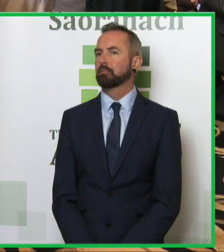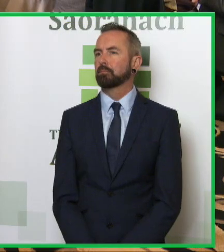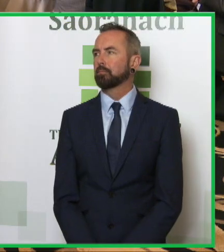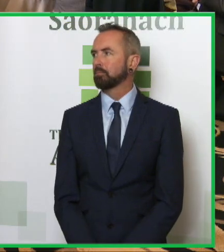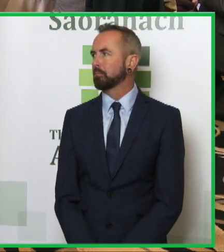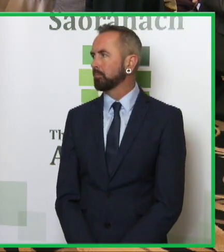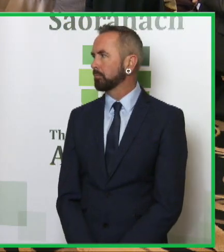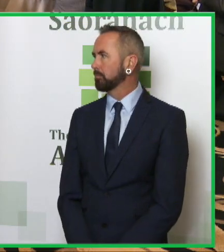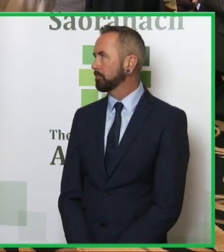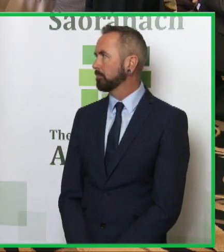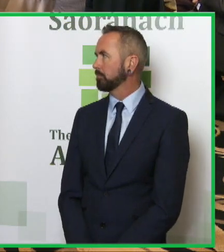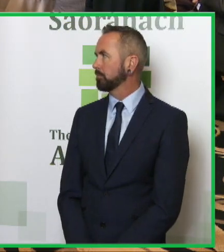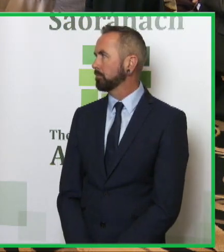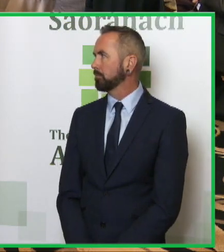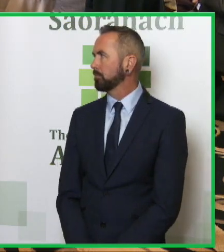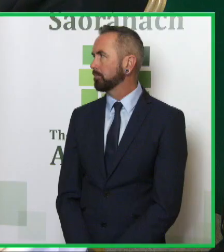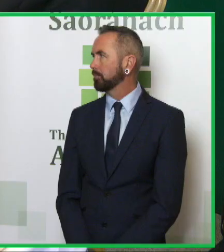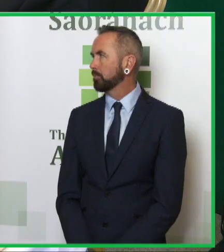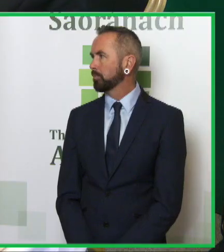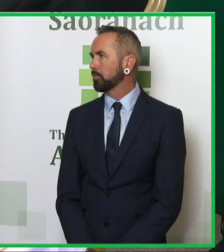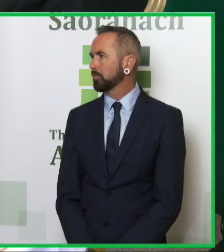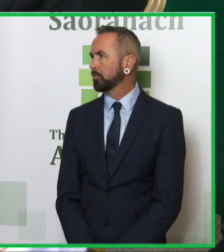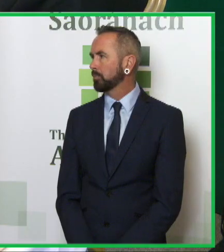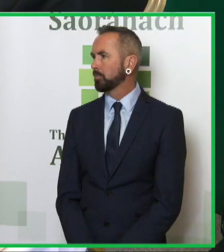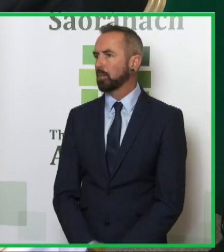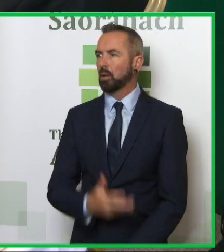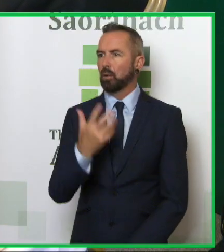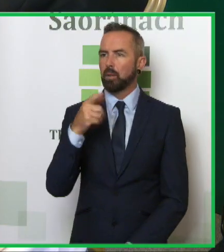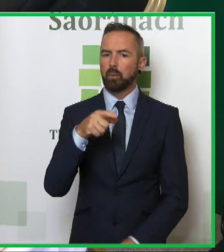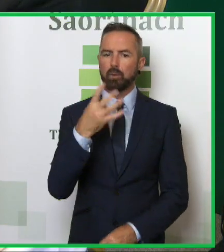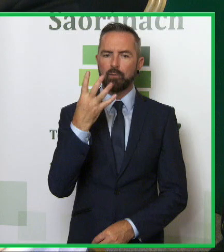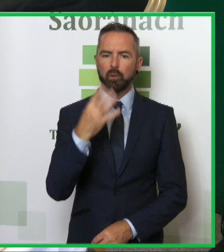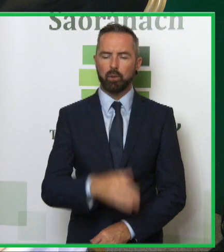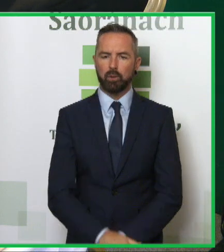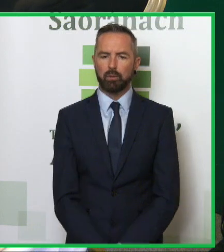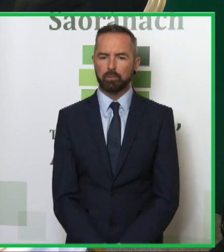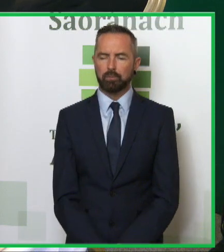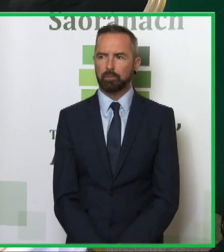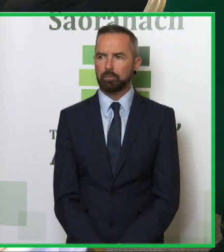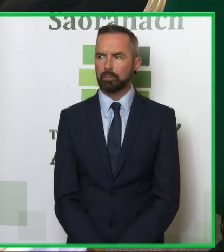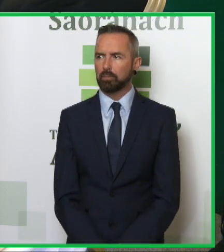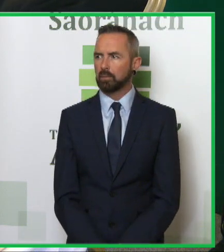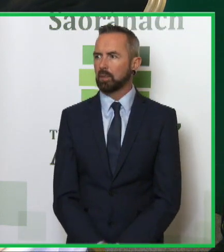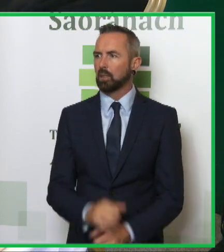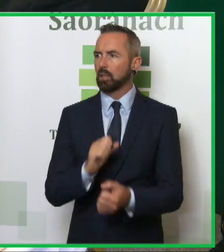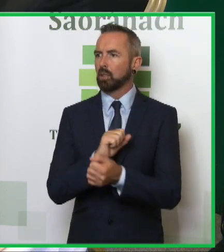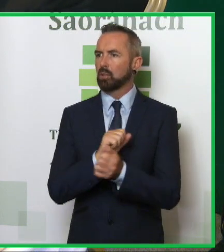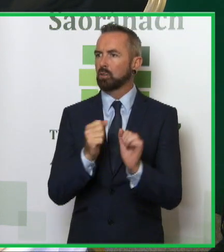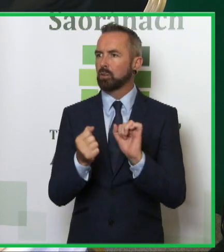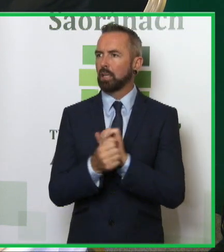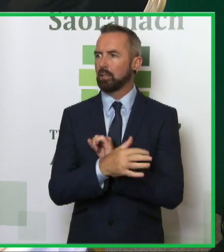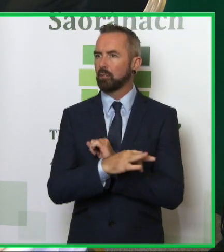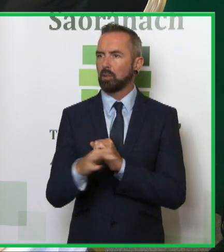carried. And then, I'm just going to go 3.4 first. Reference to change from end of 24 to